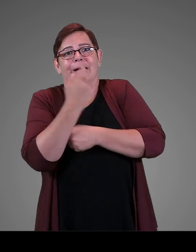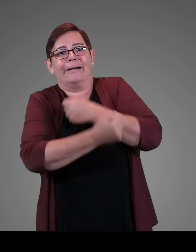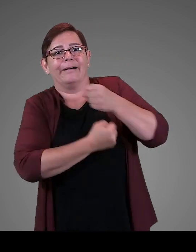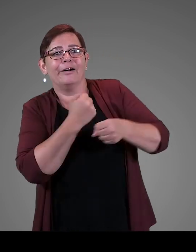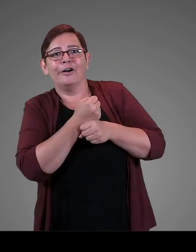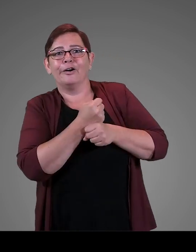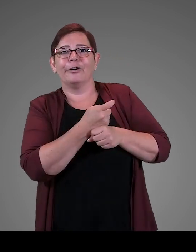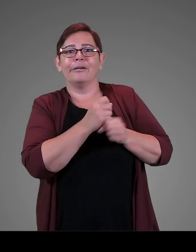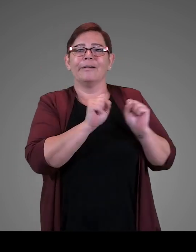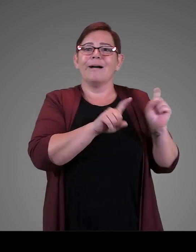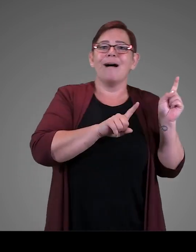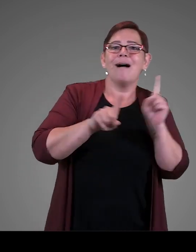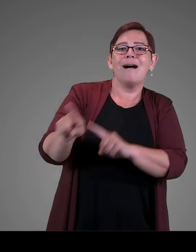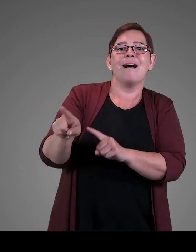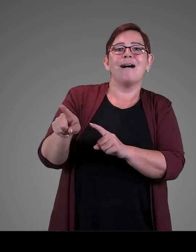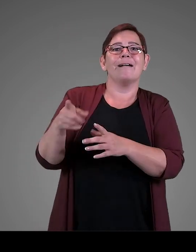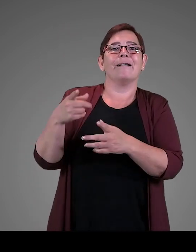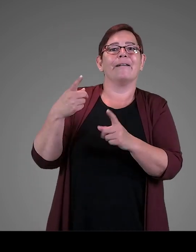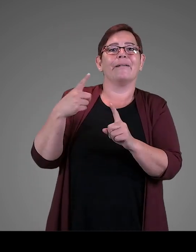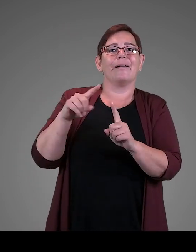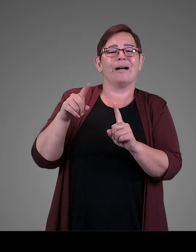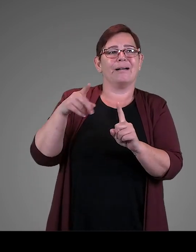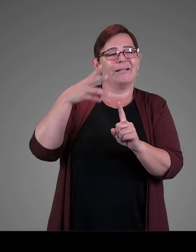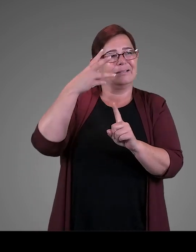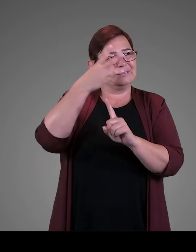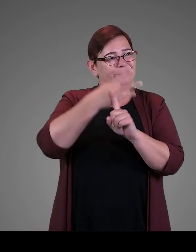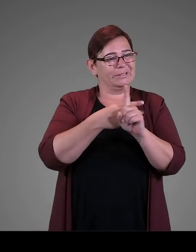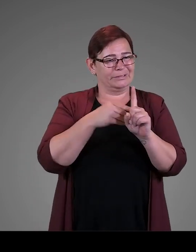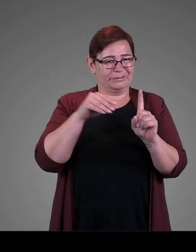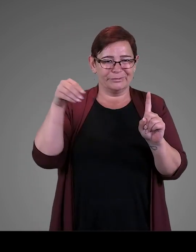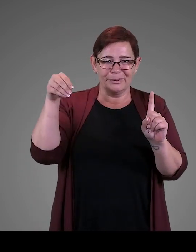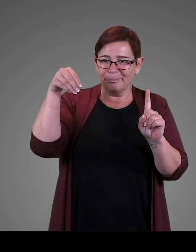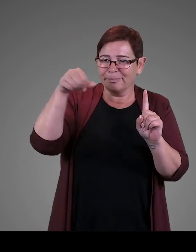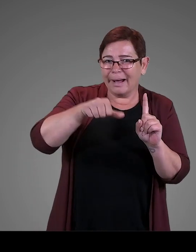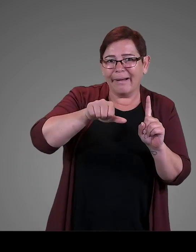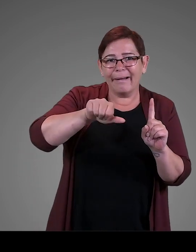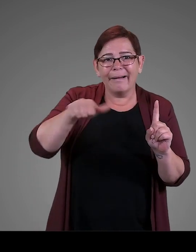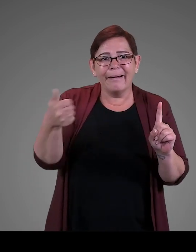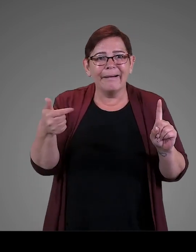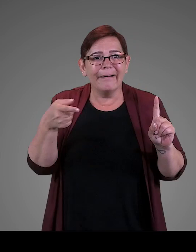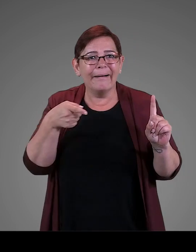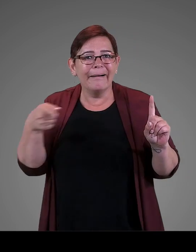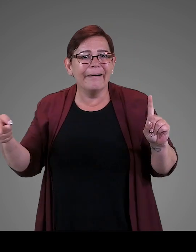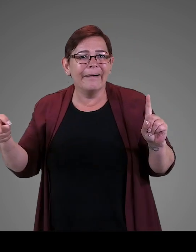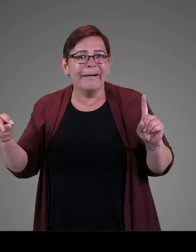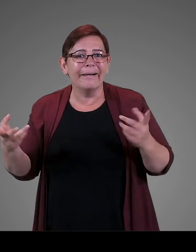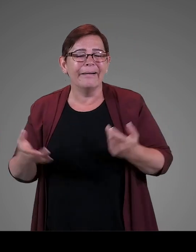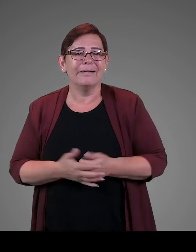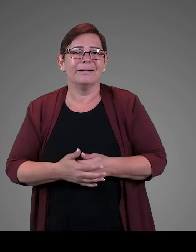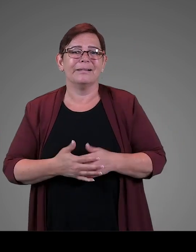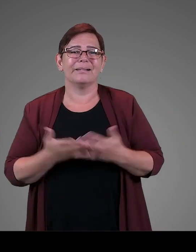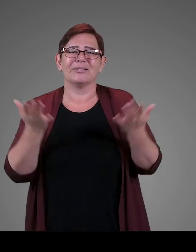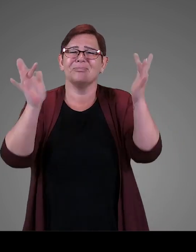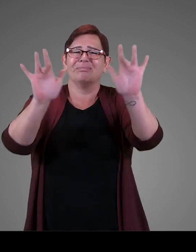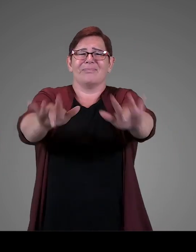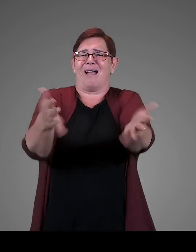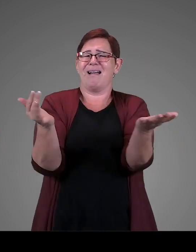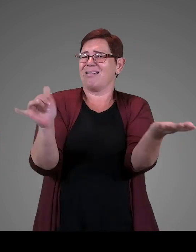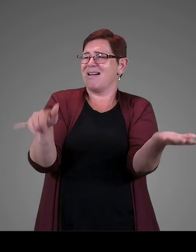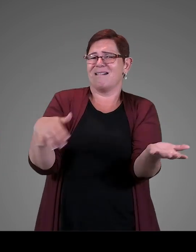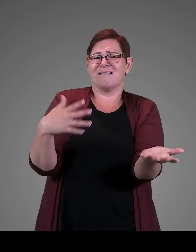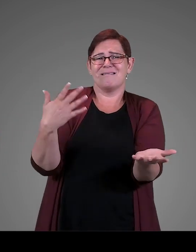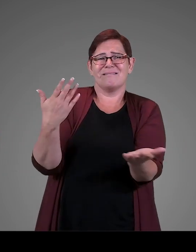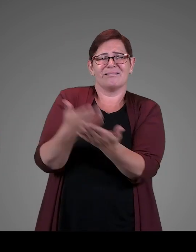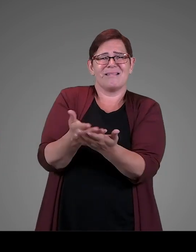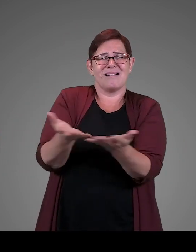the burnout, fuck the fact that you're grateful because you get 6 months of the year to go do something else when you're not being paid